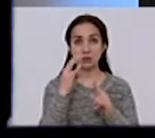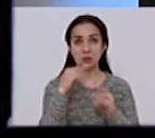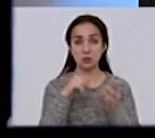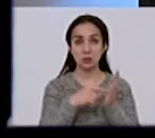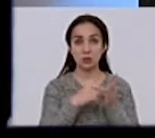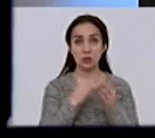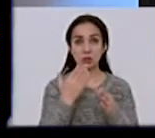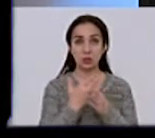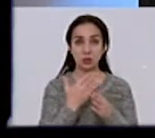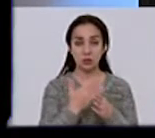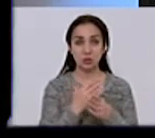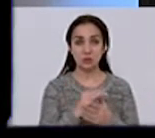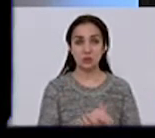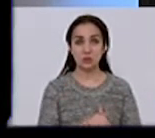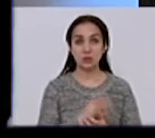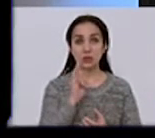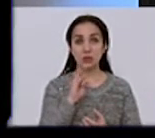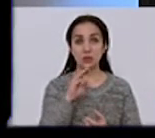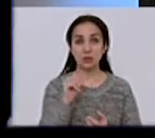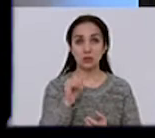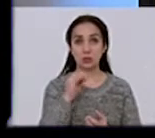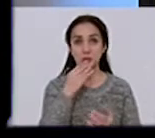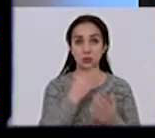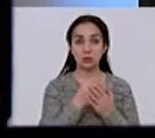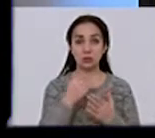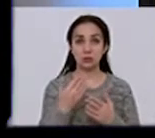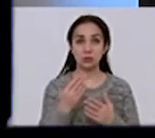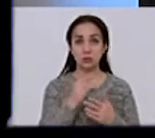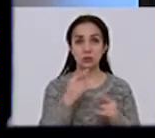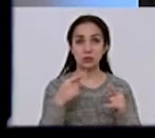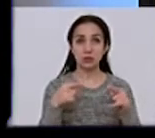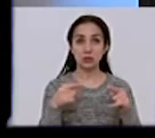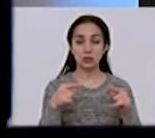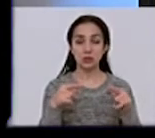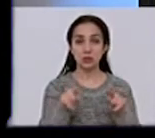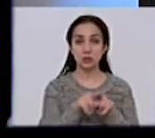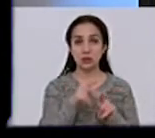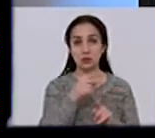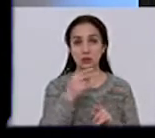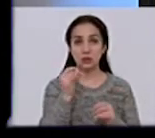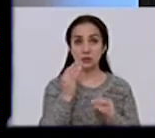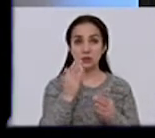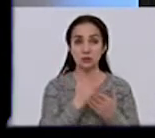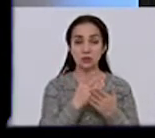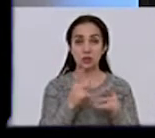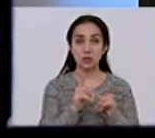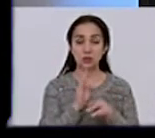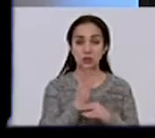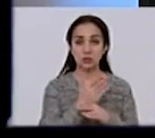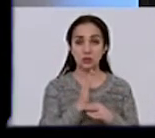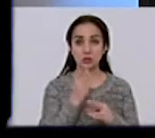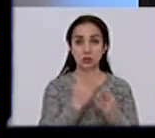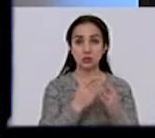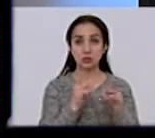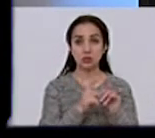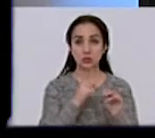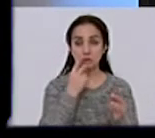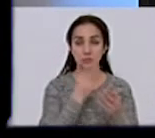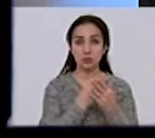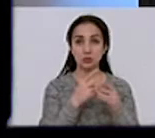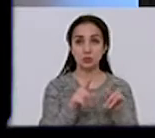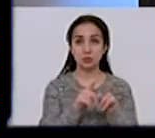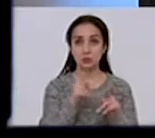nuqtalar yordamida n ta o'zaro teng kesmalarga ajratamiz. Demak, uni tasvirini